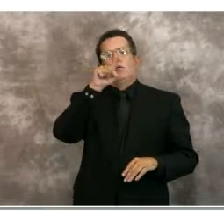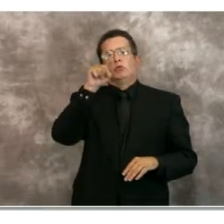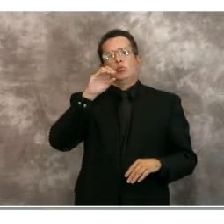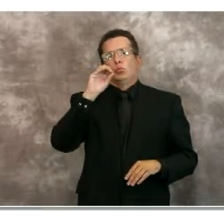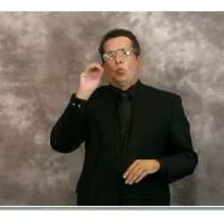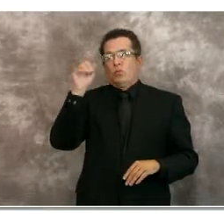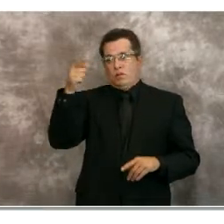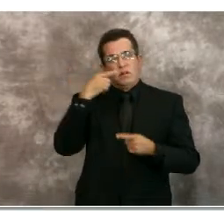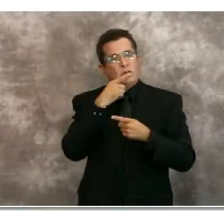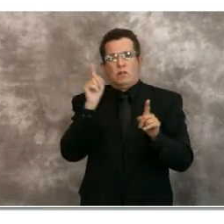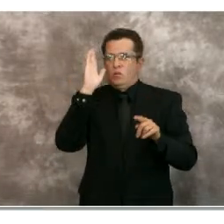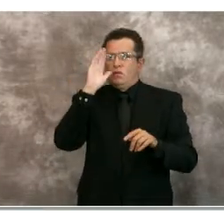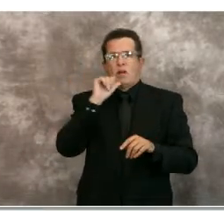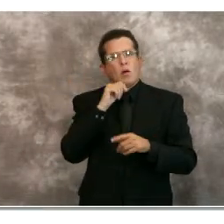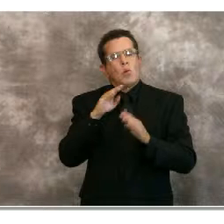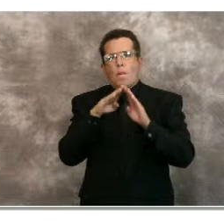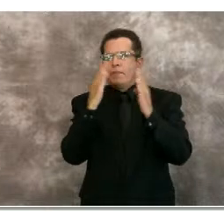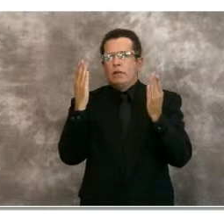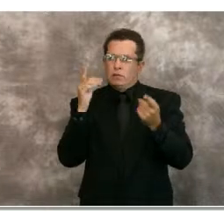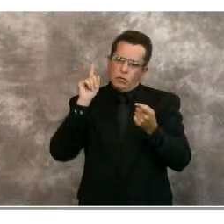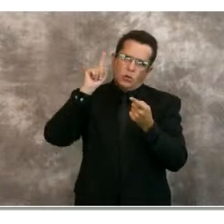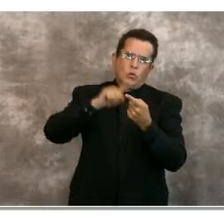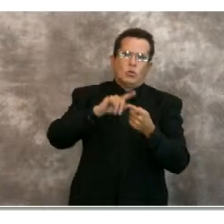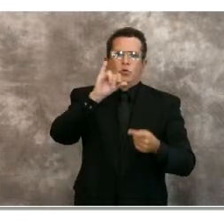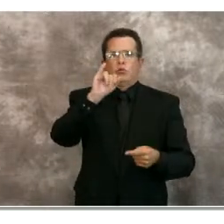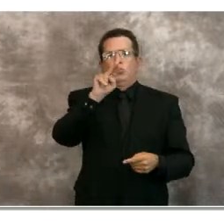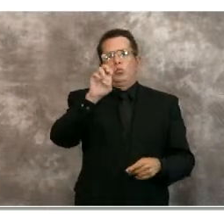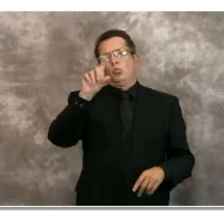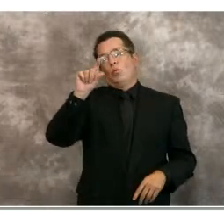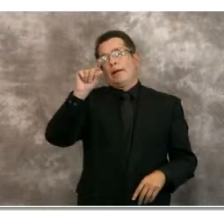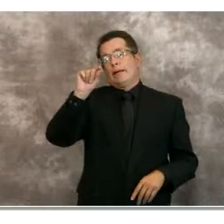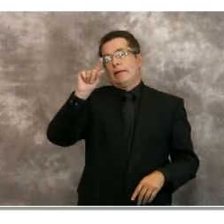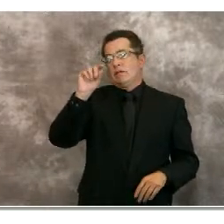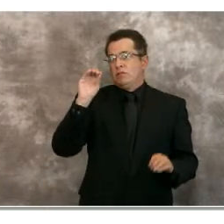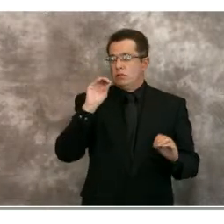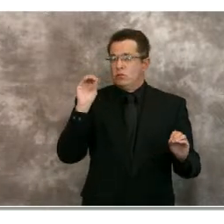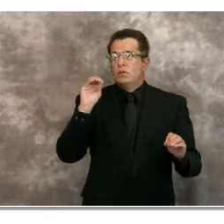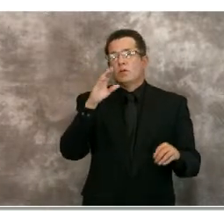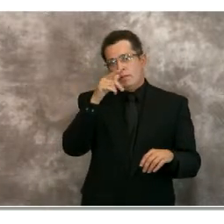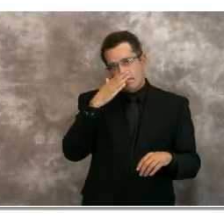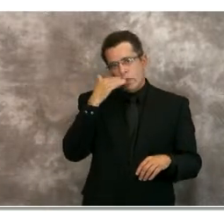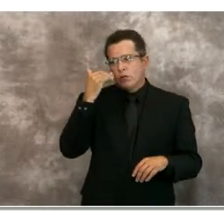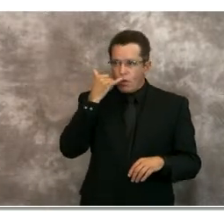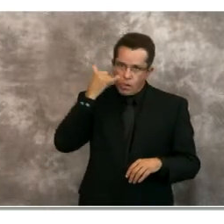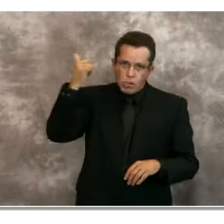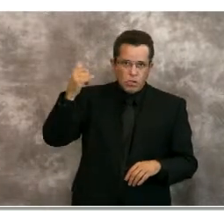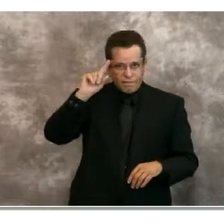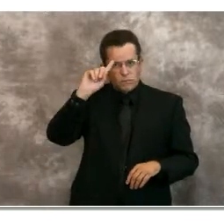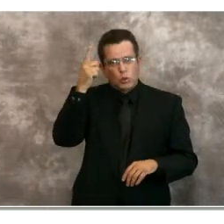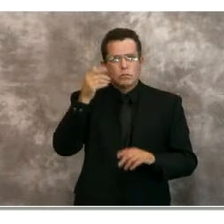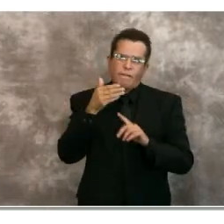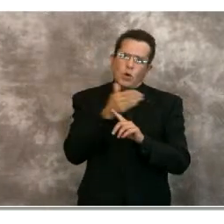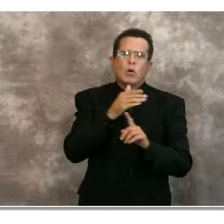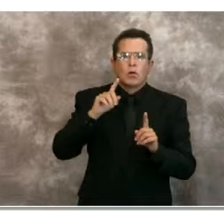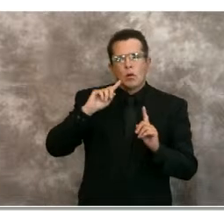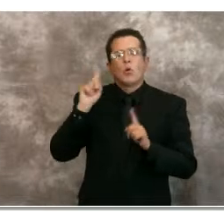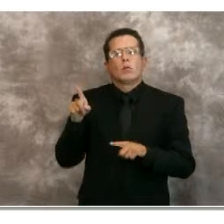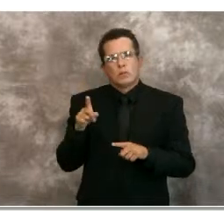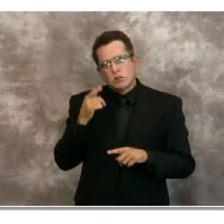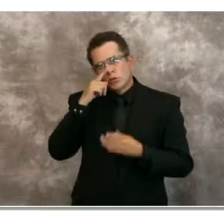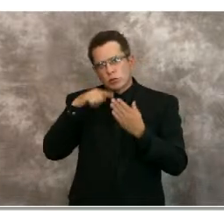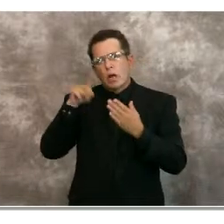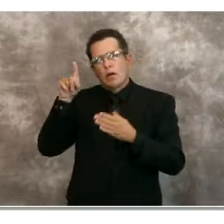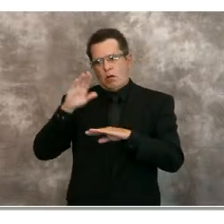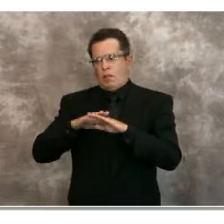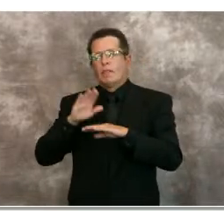will not reopen until June 20th. So again, check first before you visit any of the establishments on